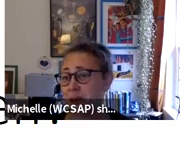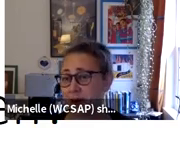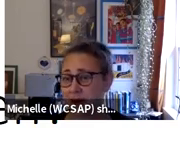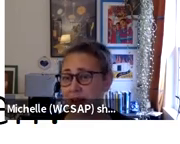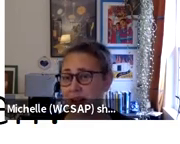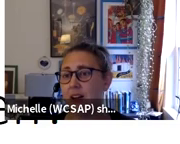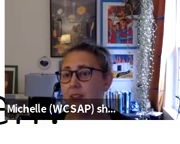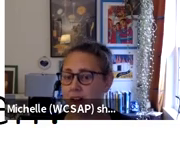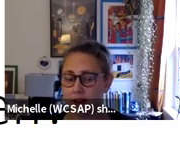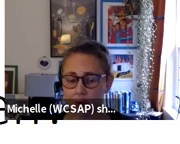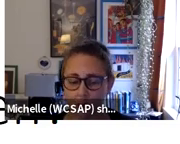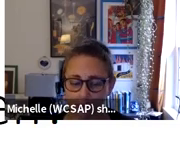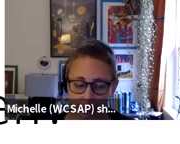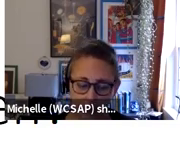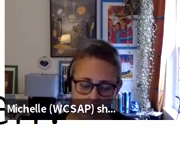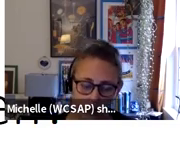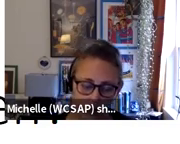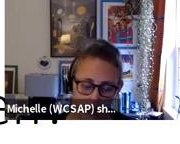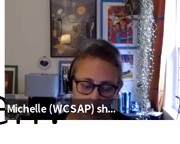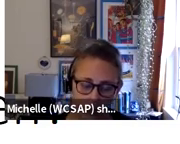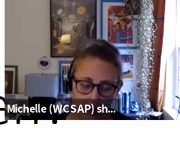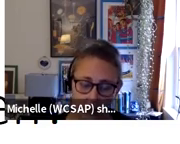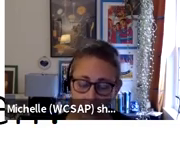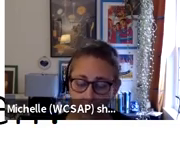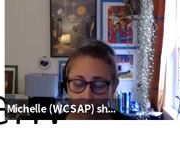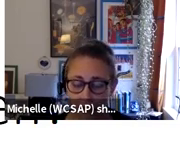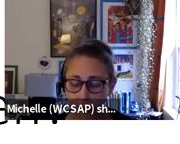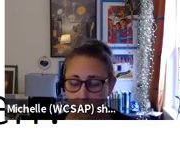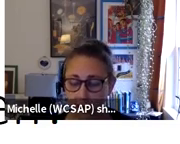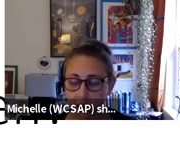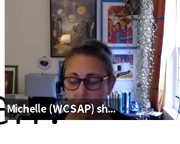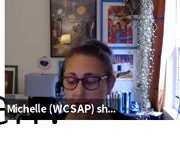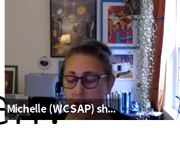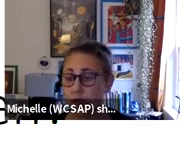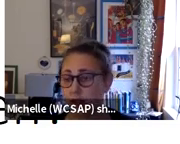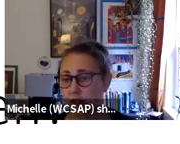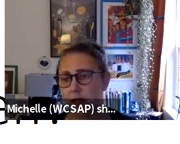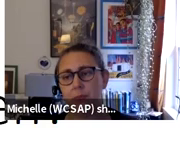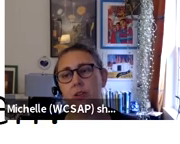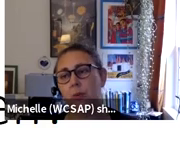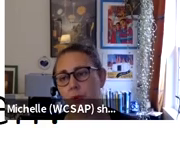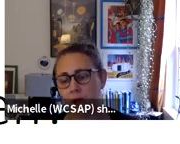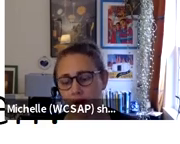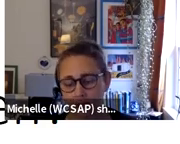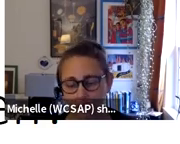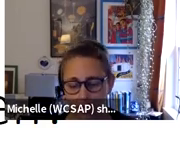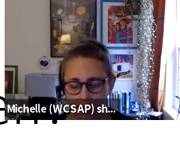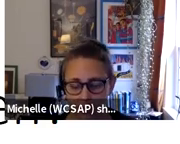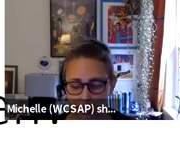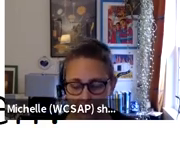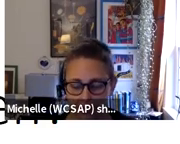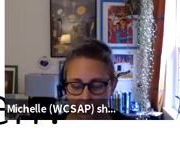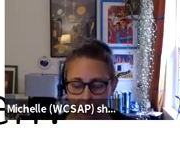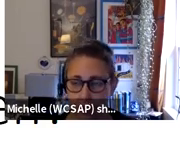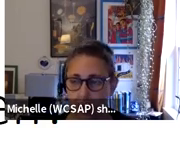That's also a good way to kind of look at that as well. They're going to come back for support if they feel that they trust you, especially when we're talking about